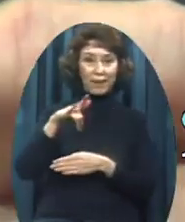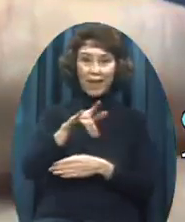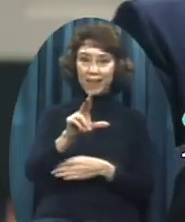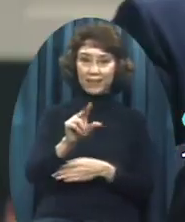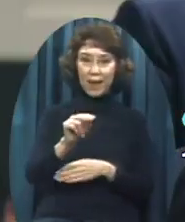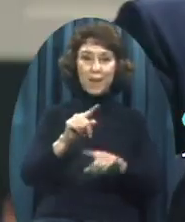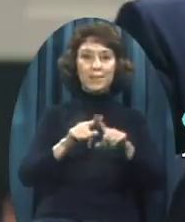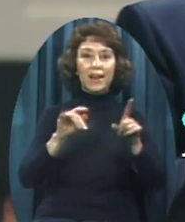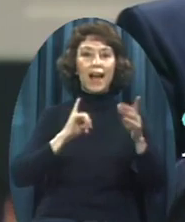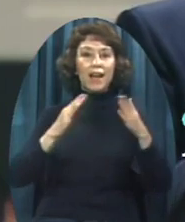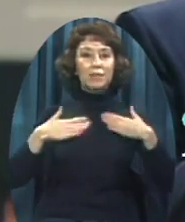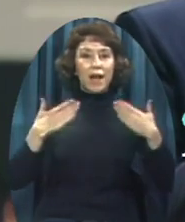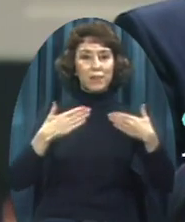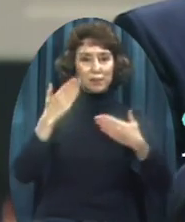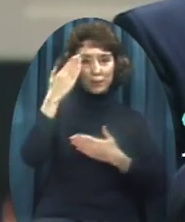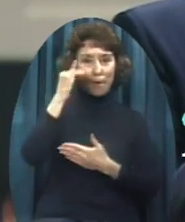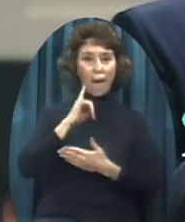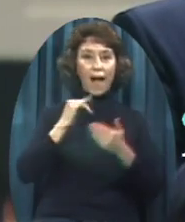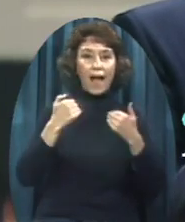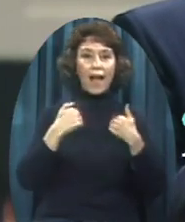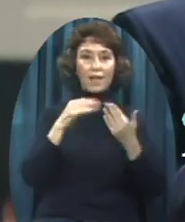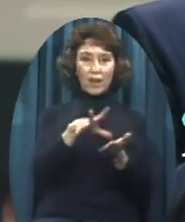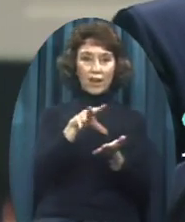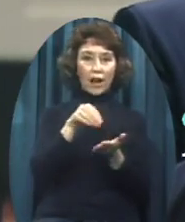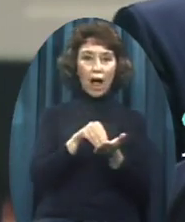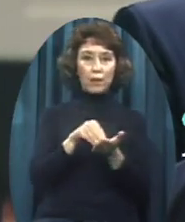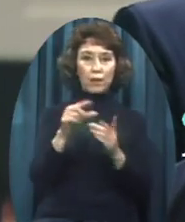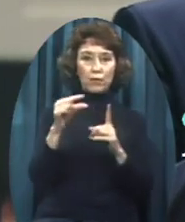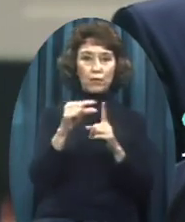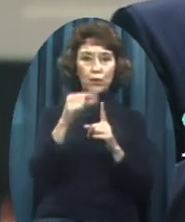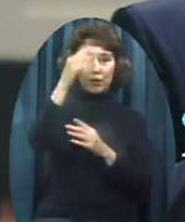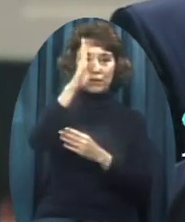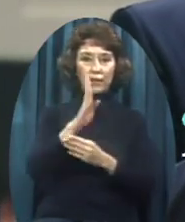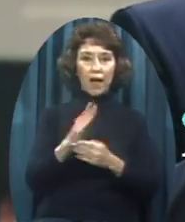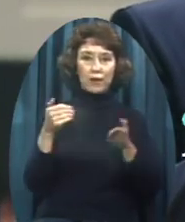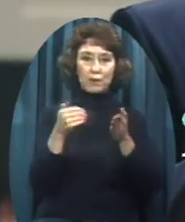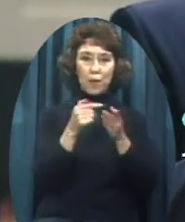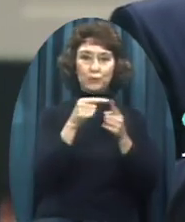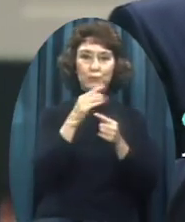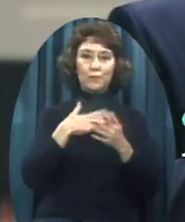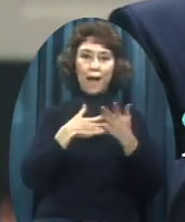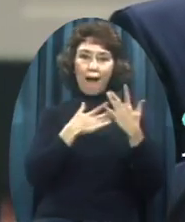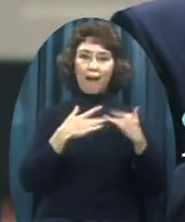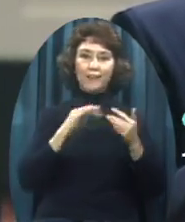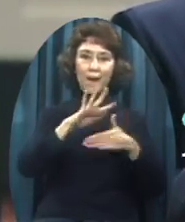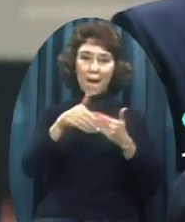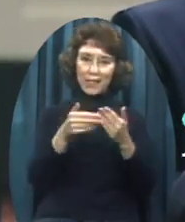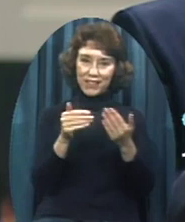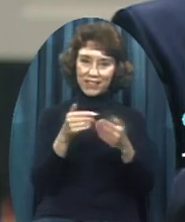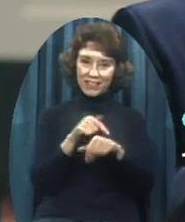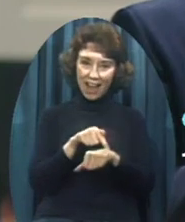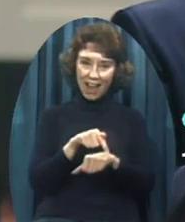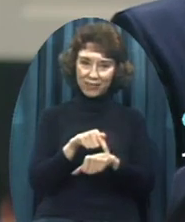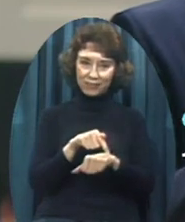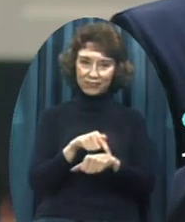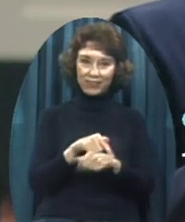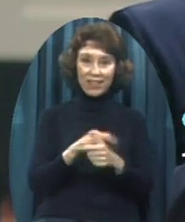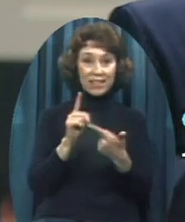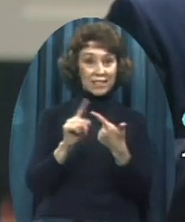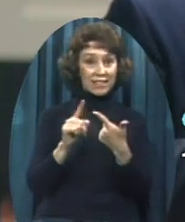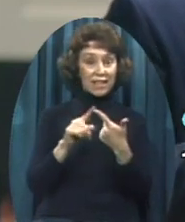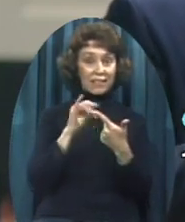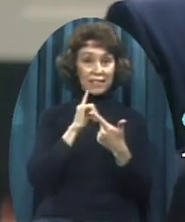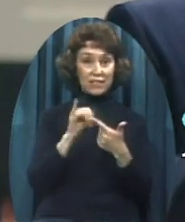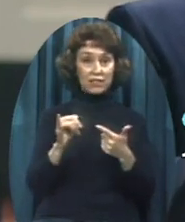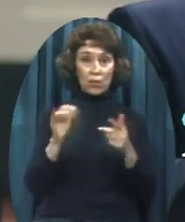but I'm glad to know that I have a copy of the Word of God very close to my heart all the time. Secondly, it's a wonderful way